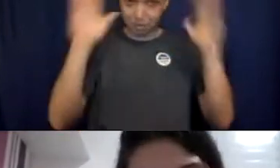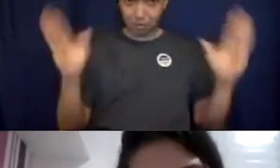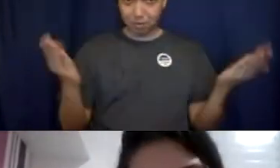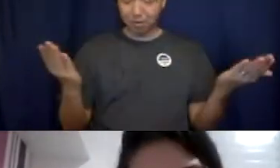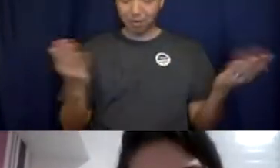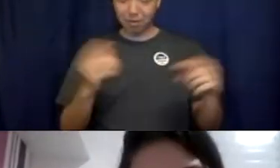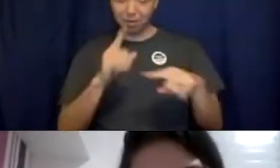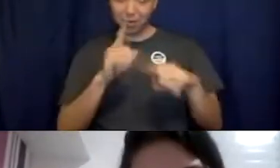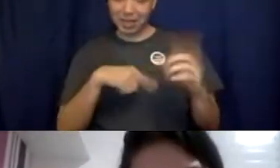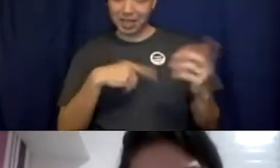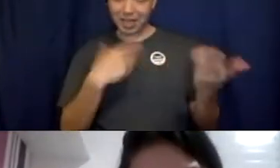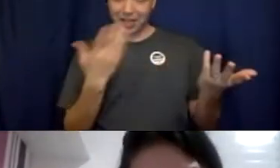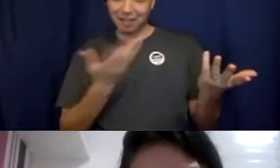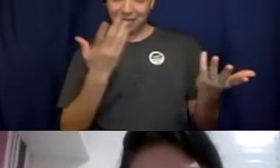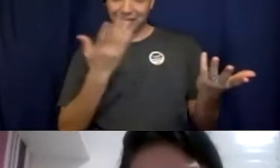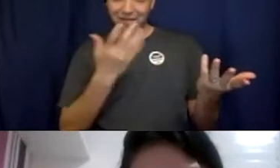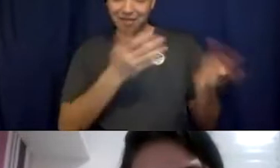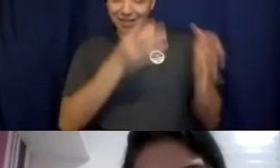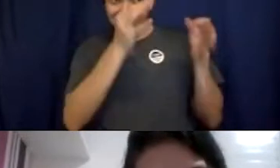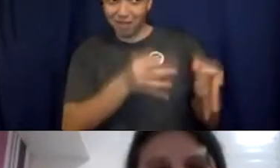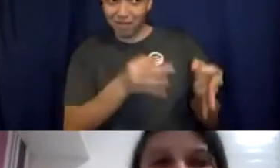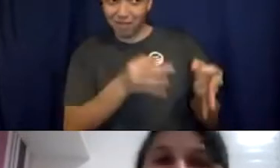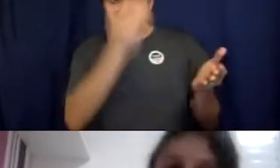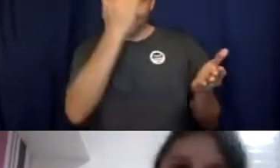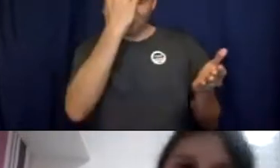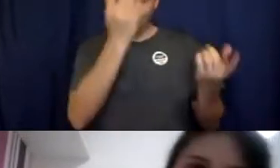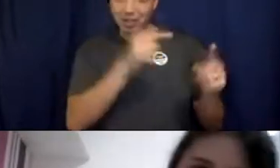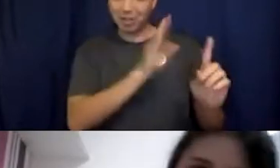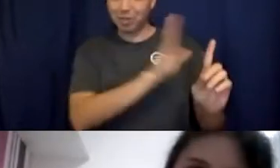Thomas Webb. How are you? Hey. Hi. Hey, Misha. And hey,